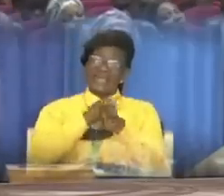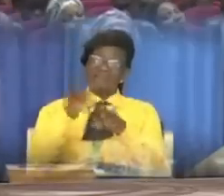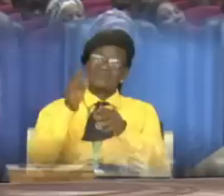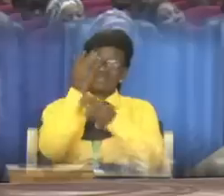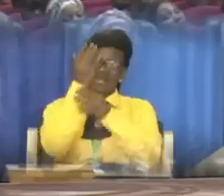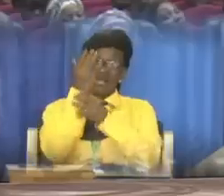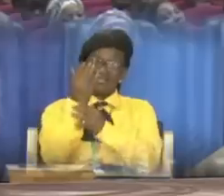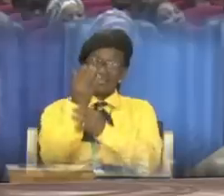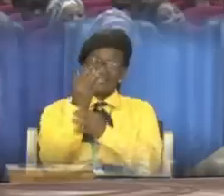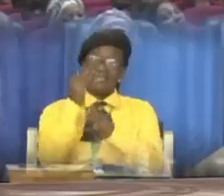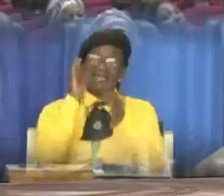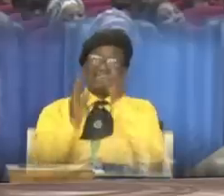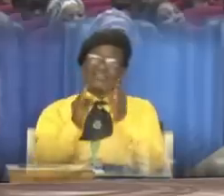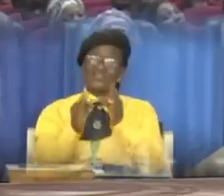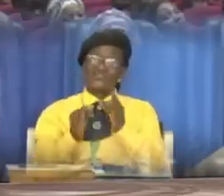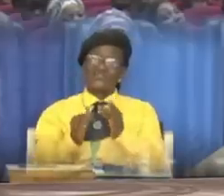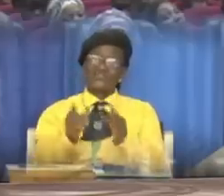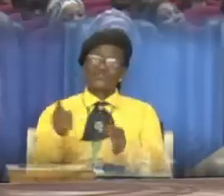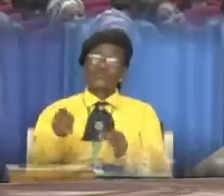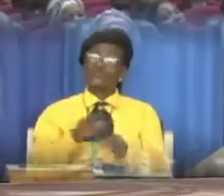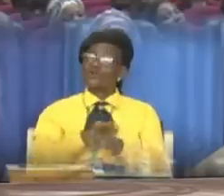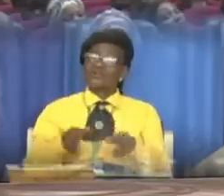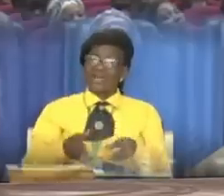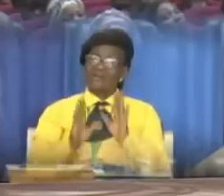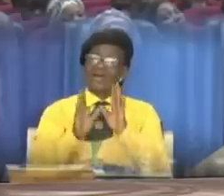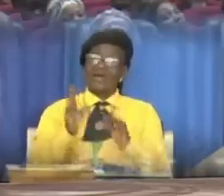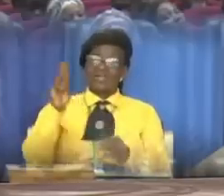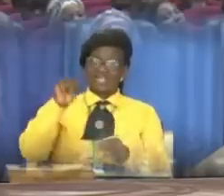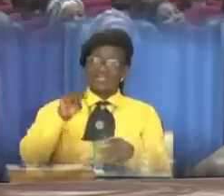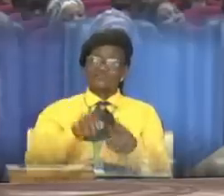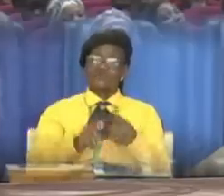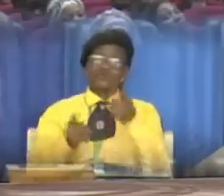If you allow him to come in,